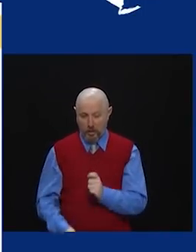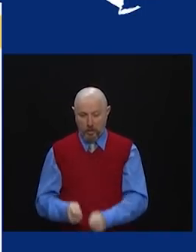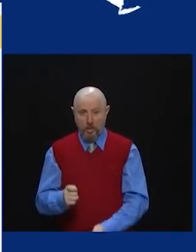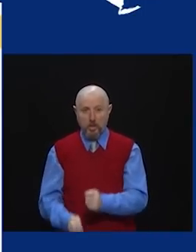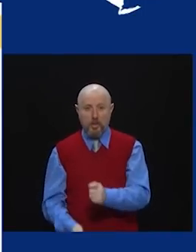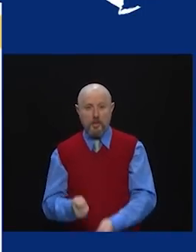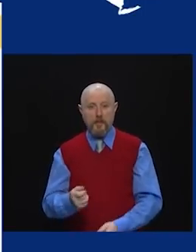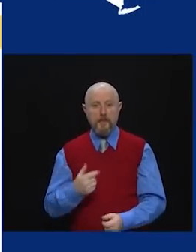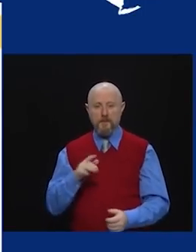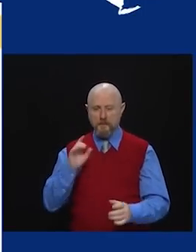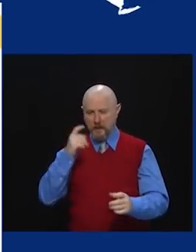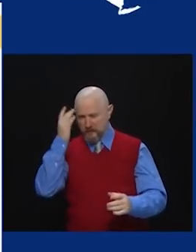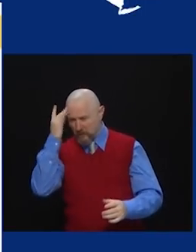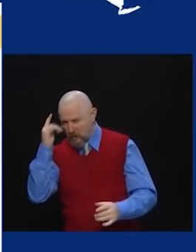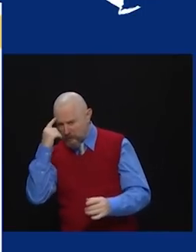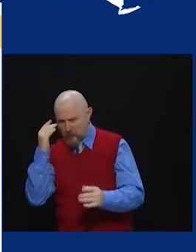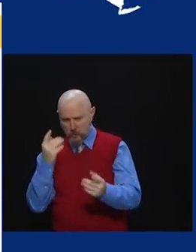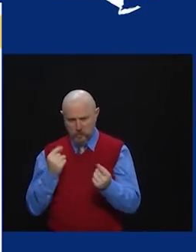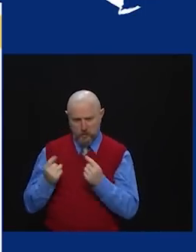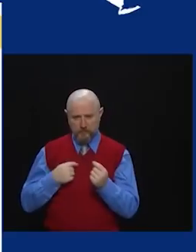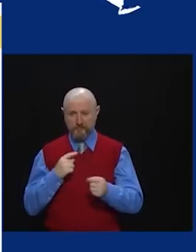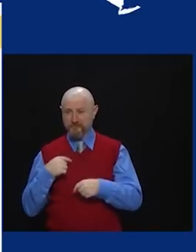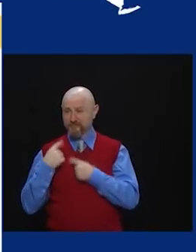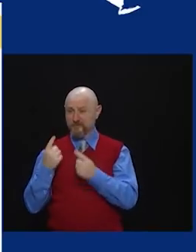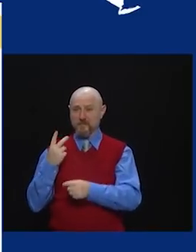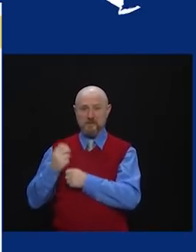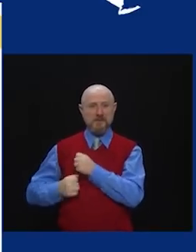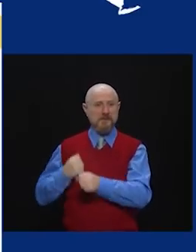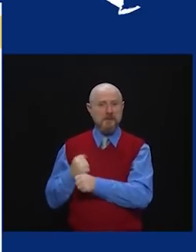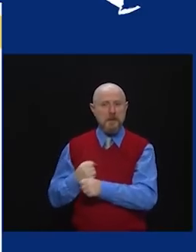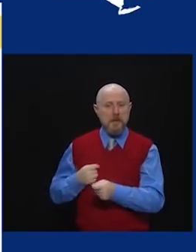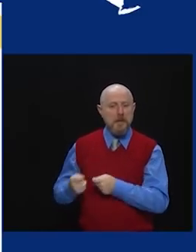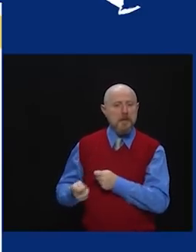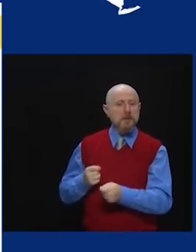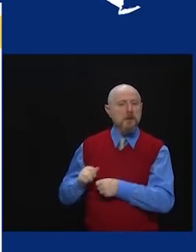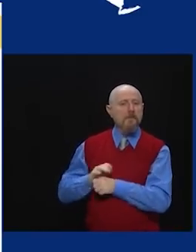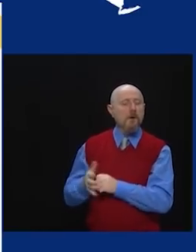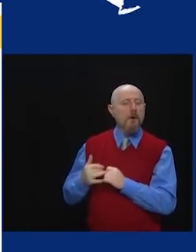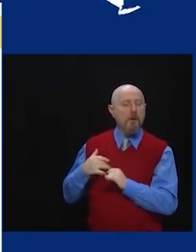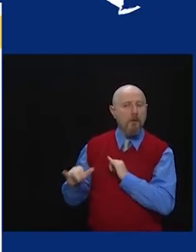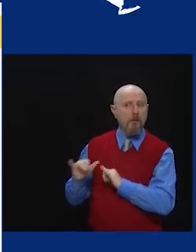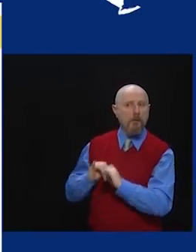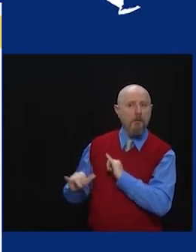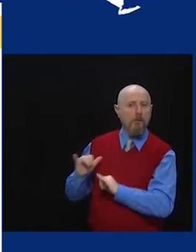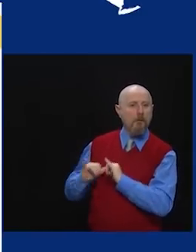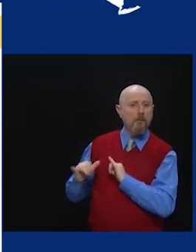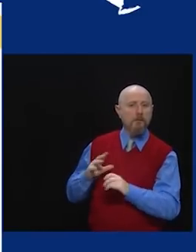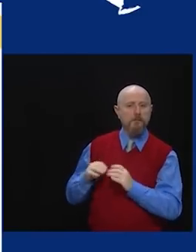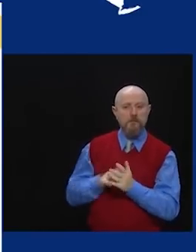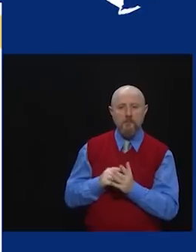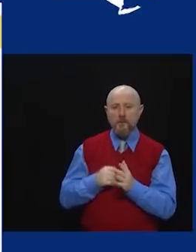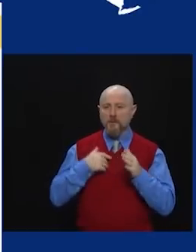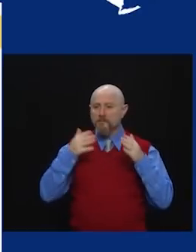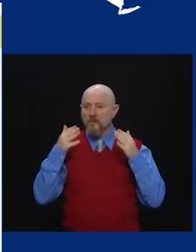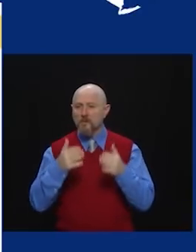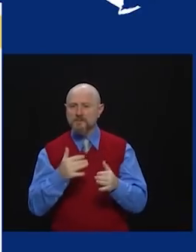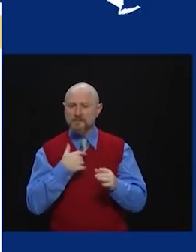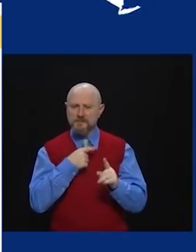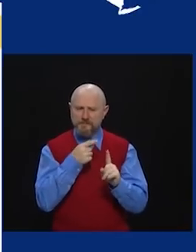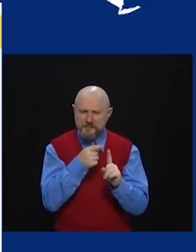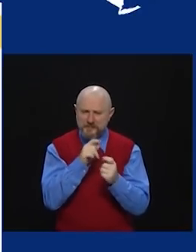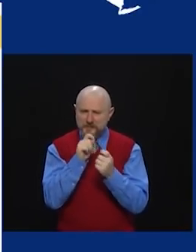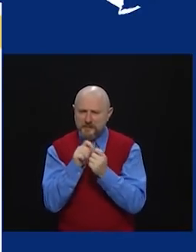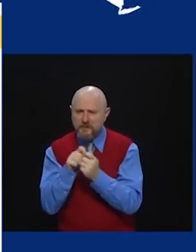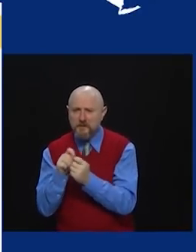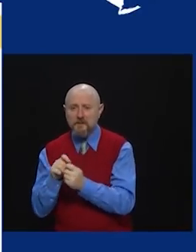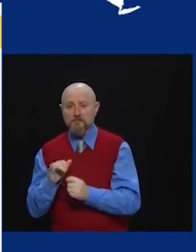what we've learned over the last 2 years of dealing with this pandemic. We need to be focused, specific, and targeted. And we've been doing the right